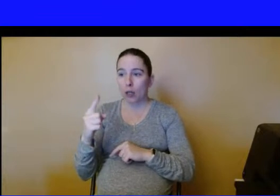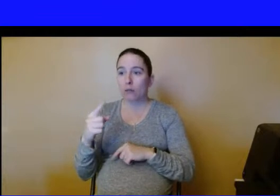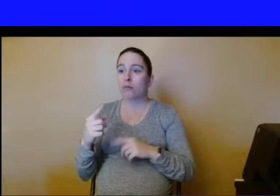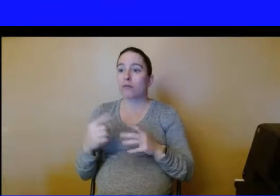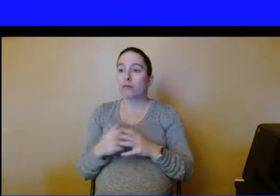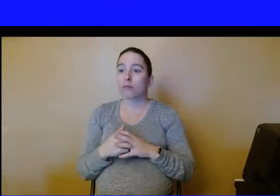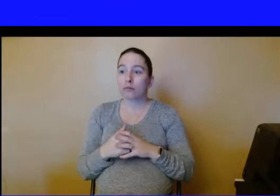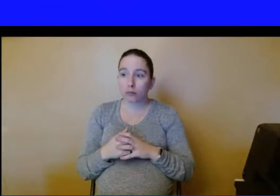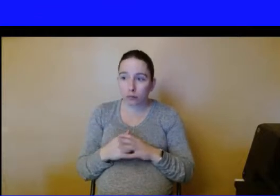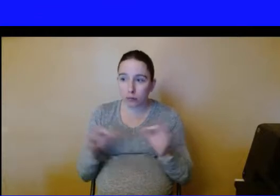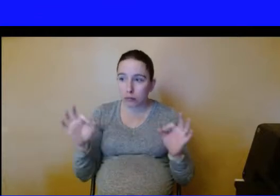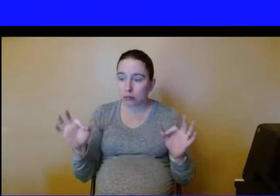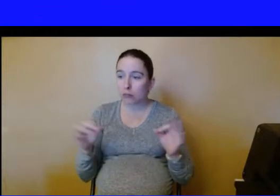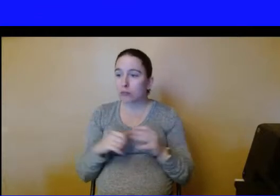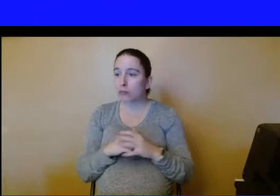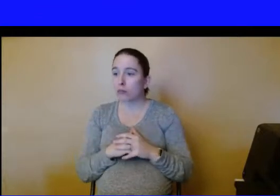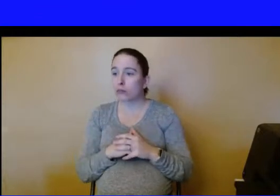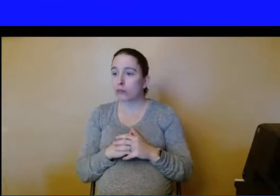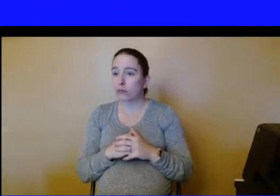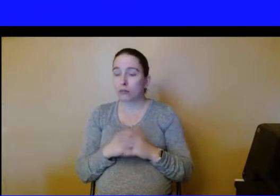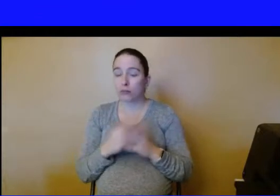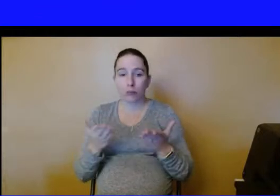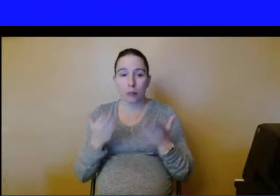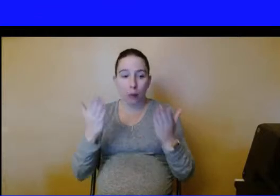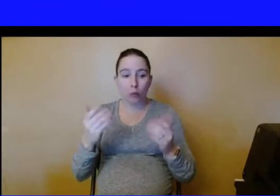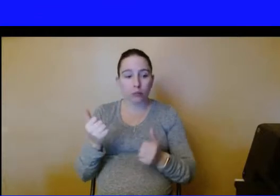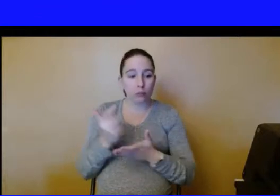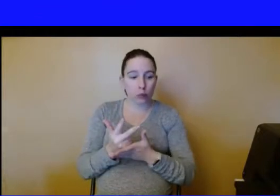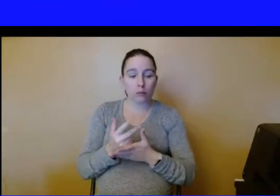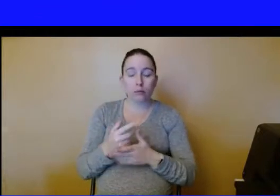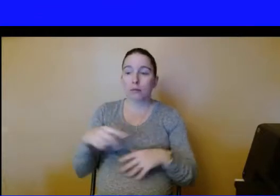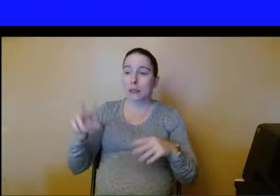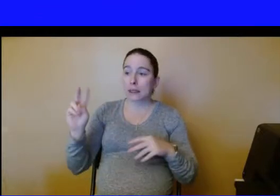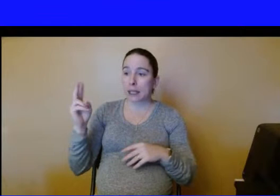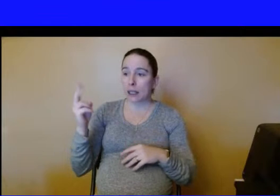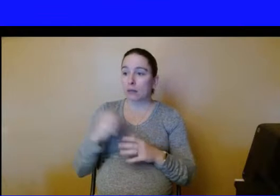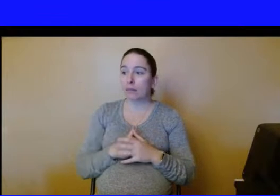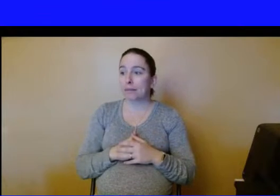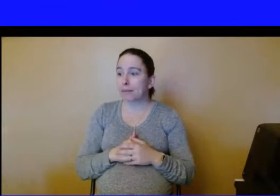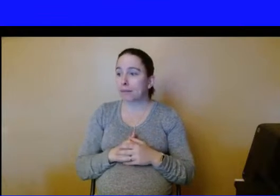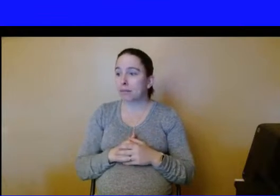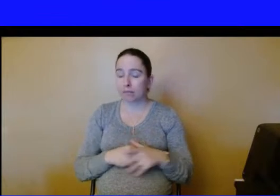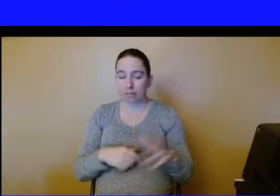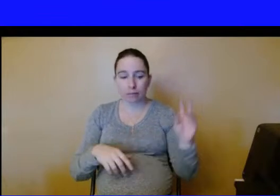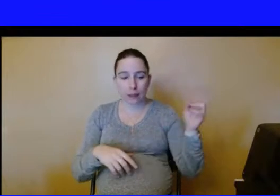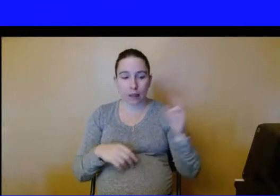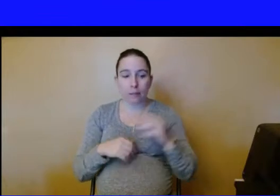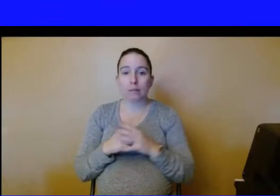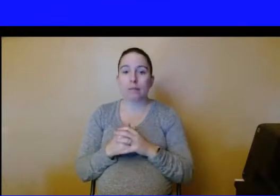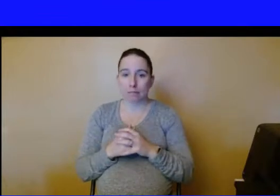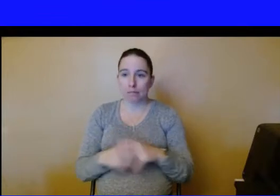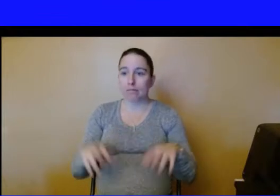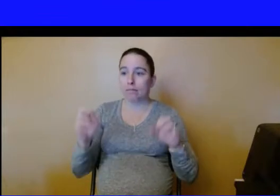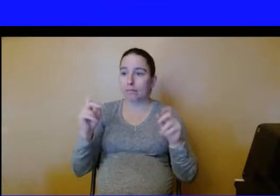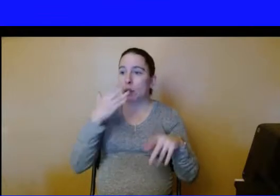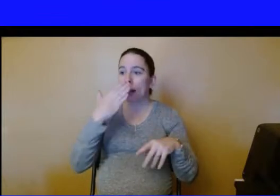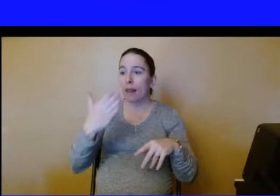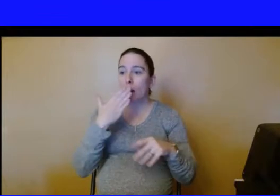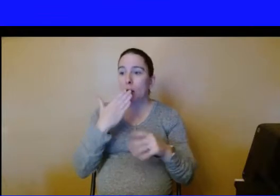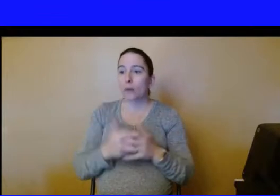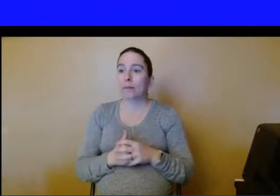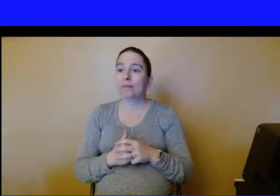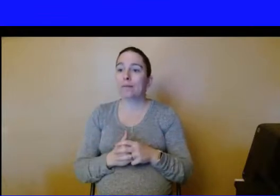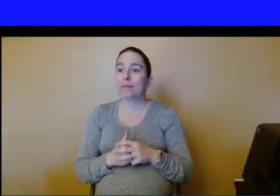on now actually to our action item. Dr. Barron, I believe, will be presenting it. That's our coordinated behavioral